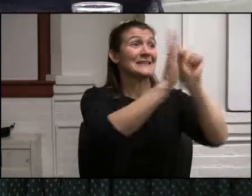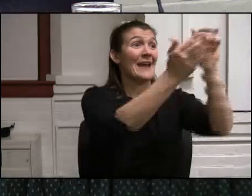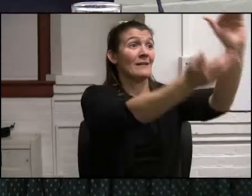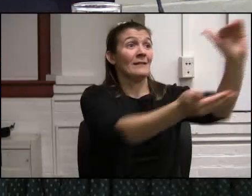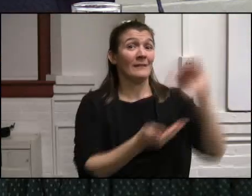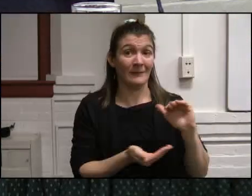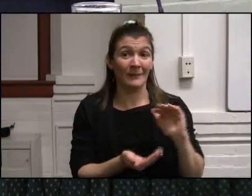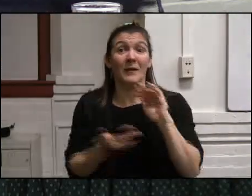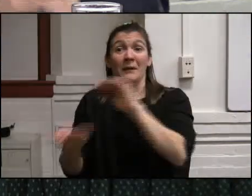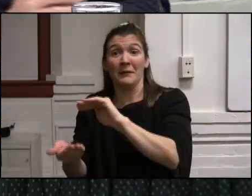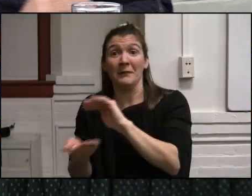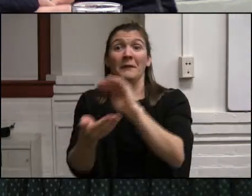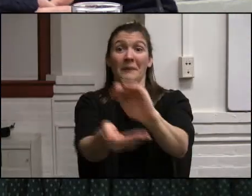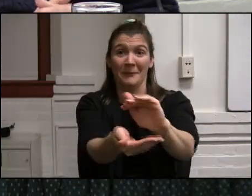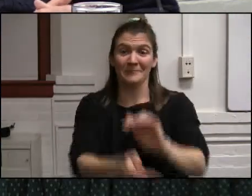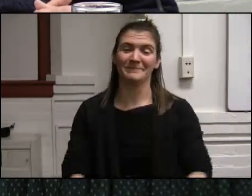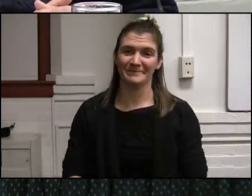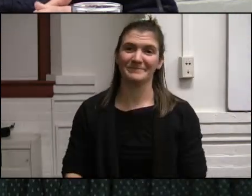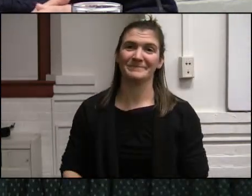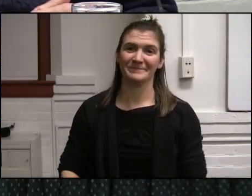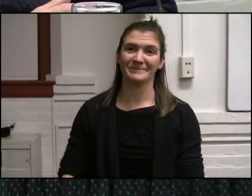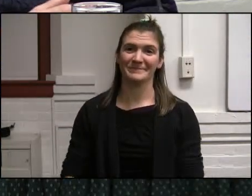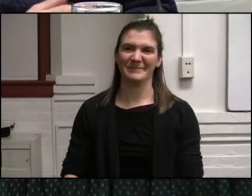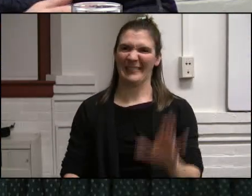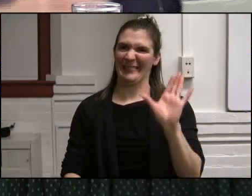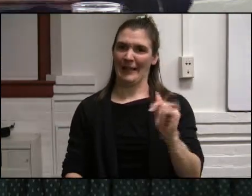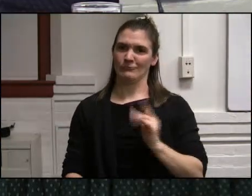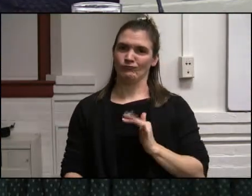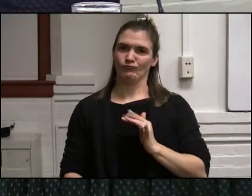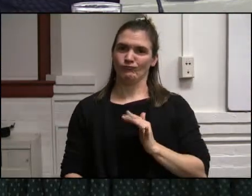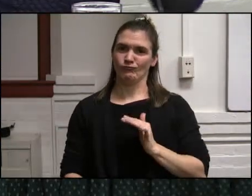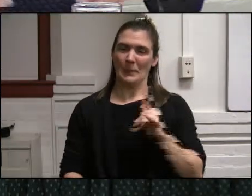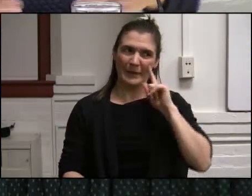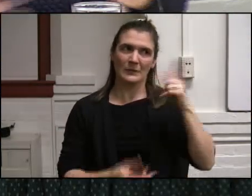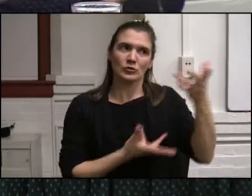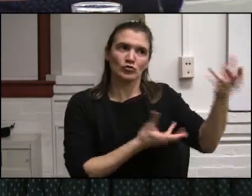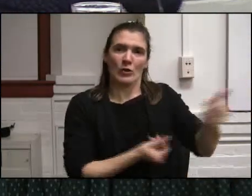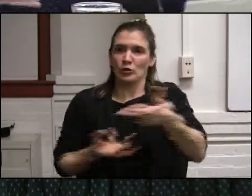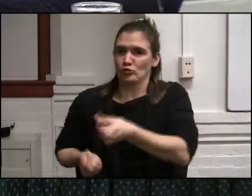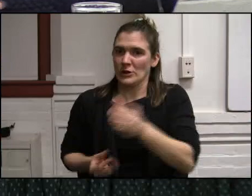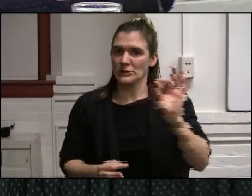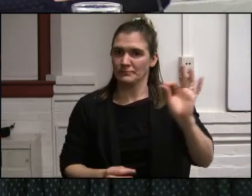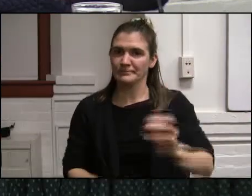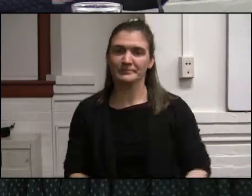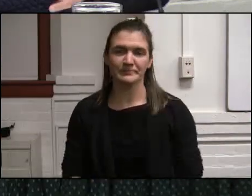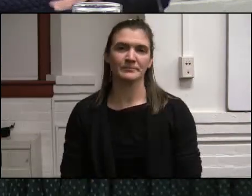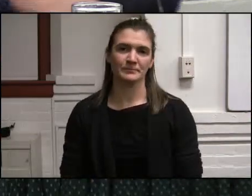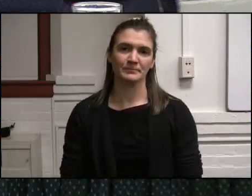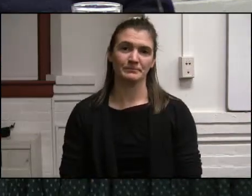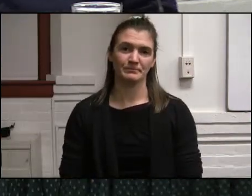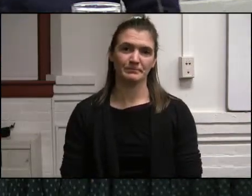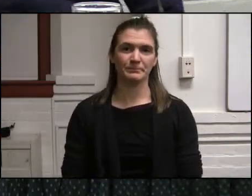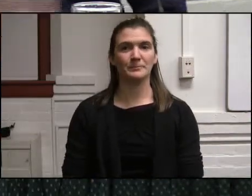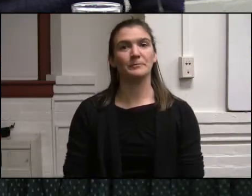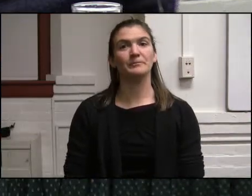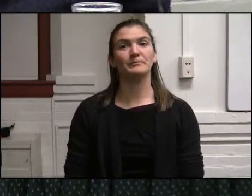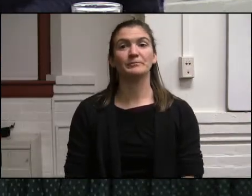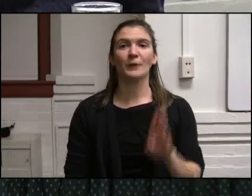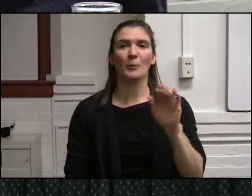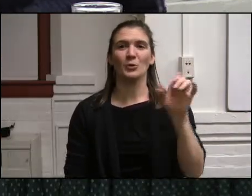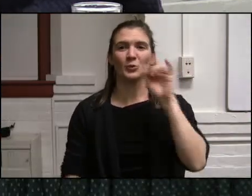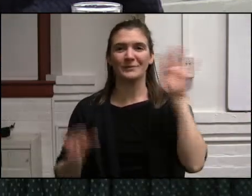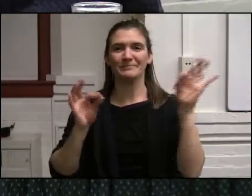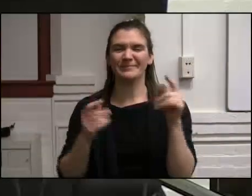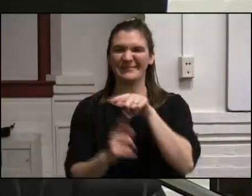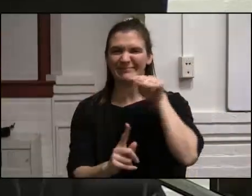to the town to the agency, and are then implemented through the programming for whatever that particular grant is. And Bruce will tell